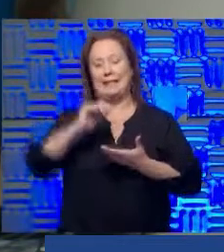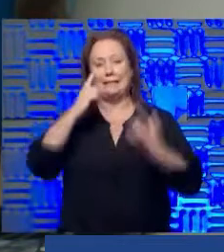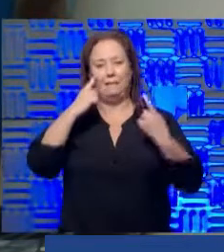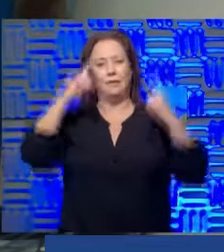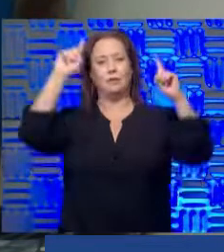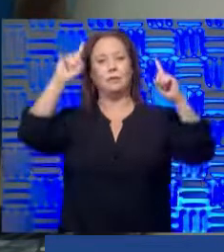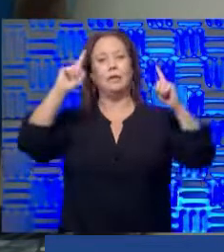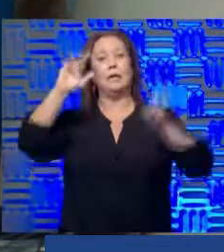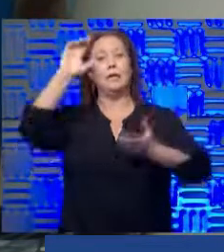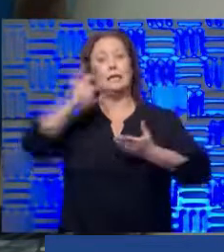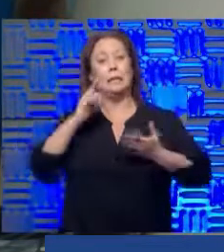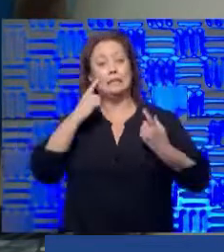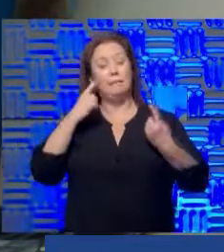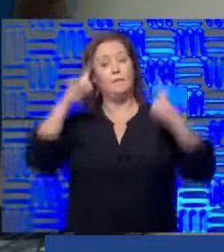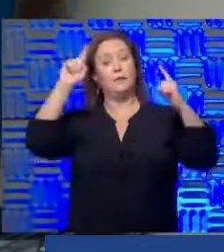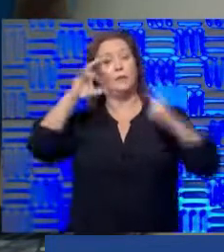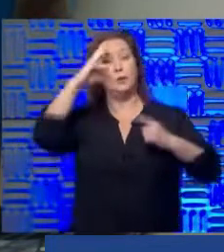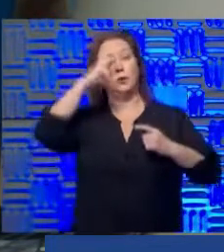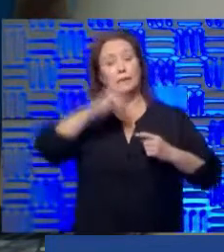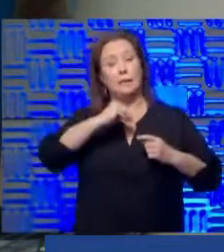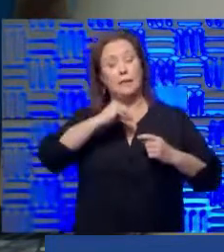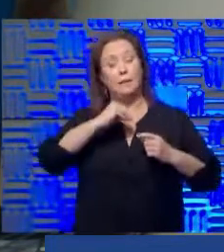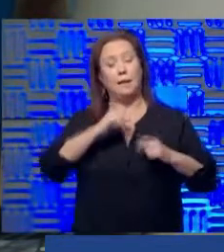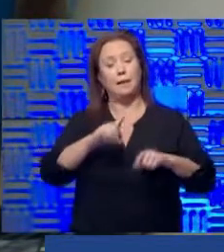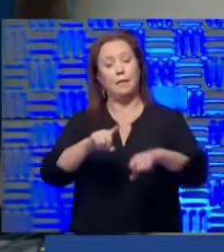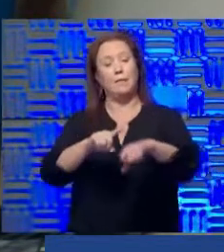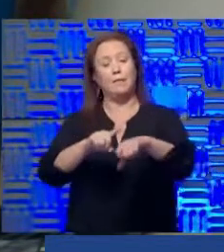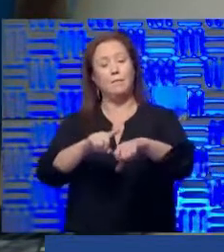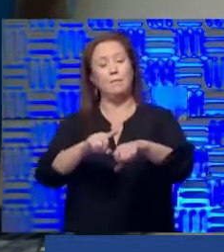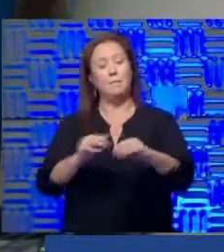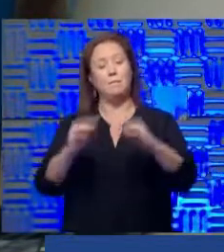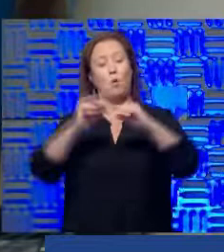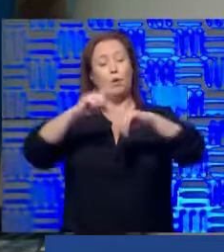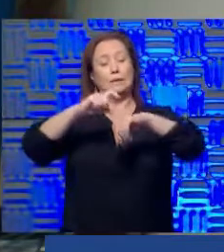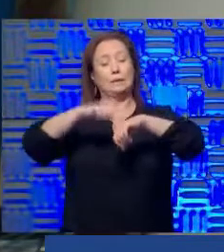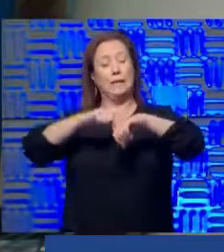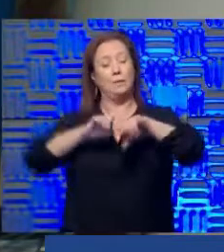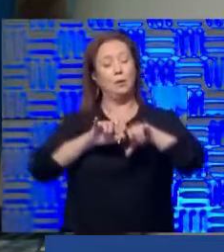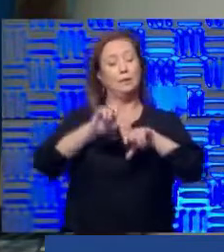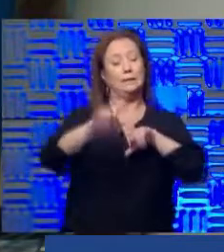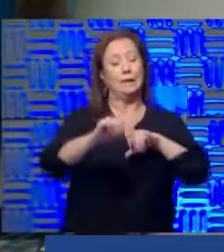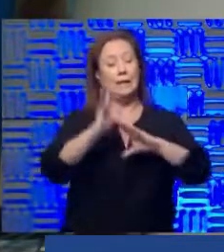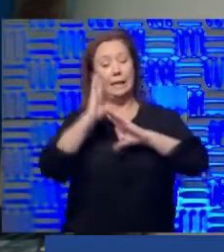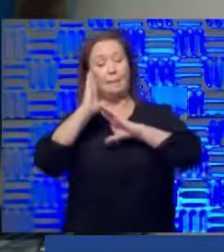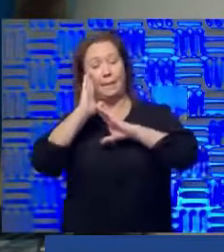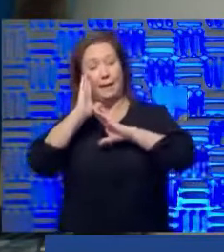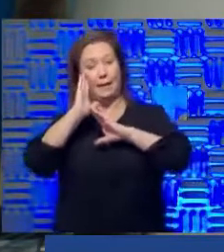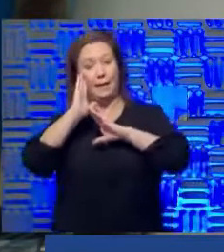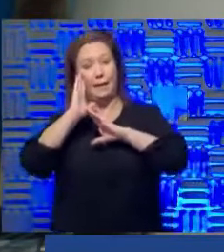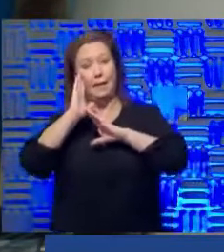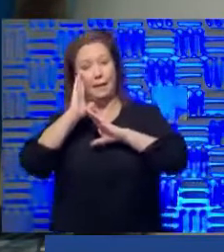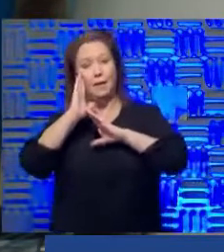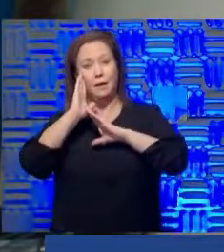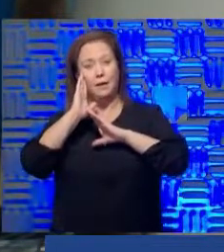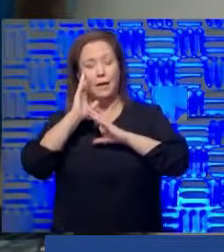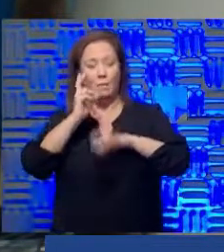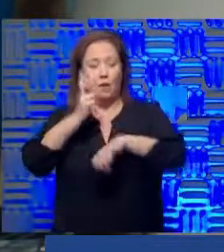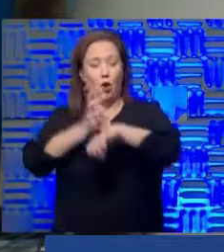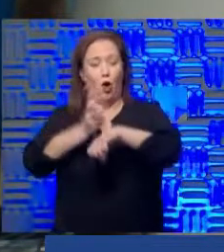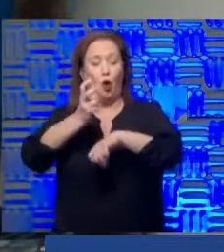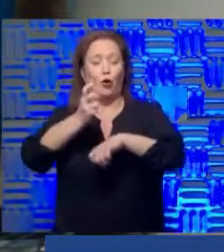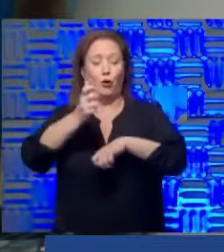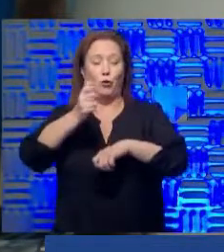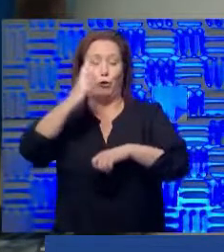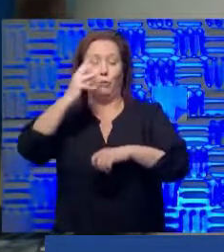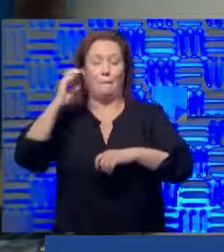less efficient your sleep is, and the longer you stay in bed, the less likely you are to be able to go back to sleep if something wakes you